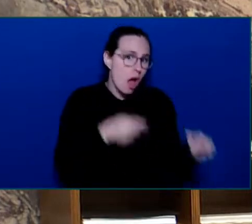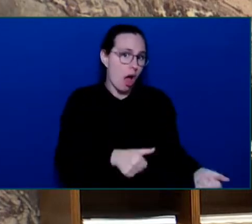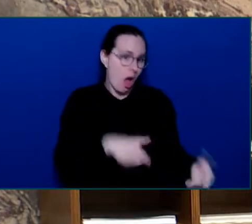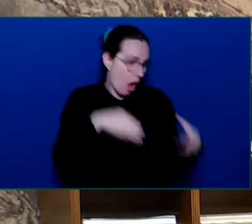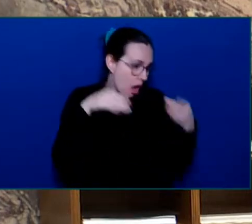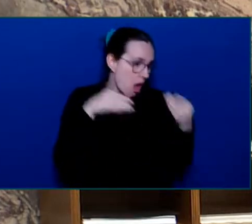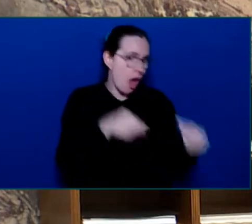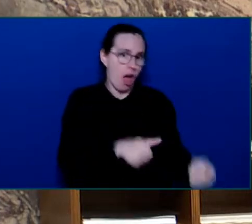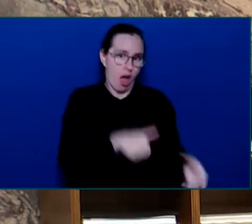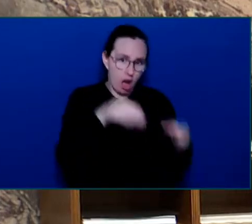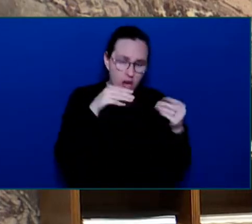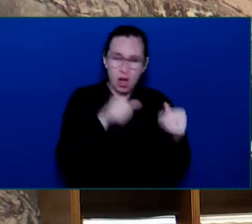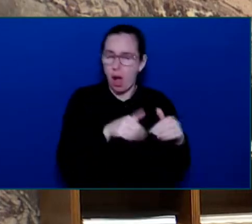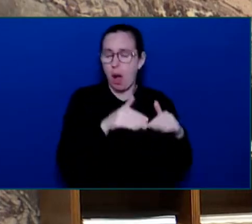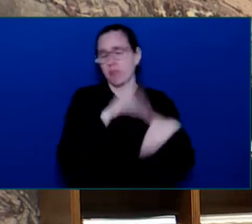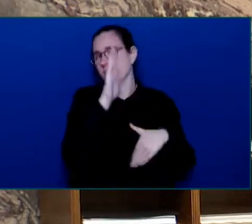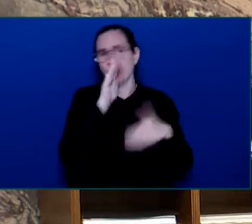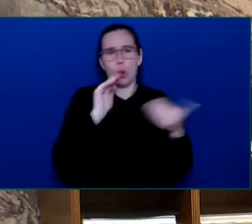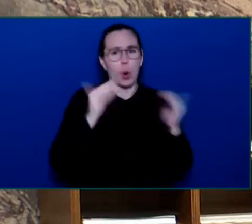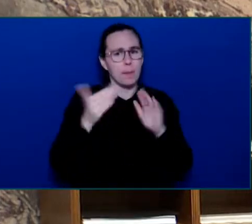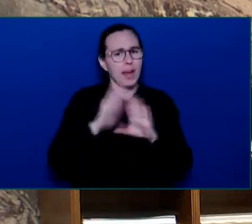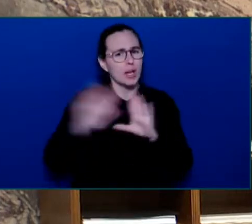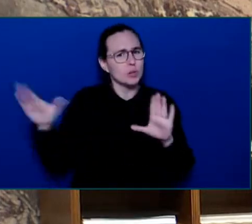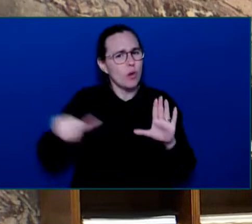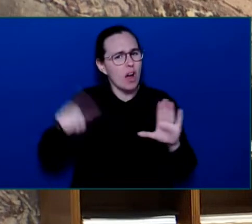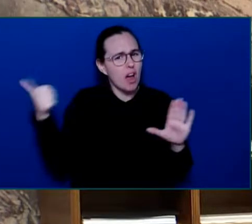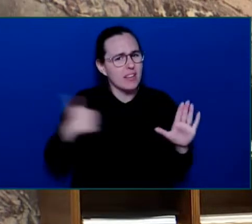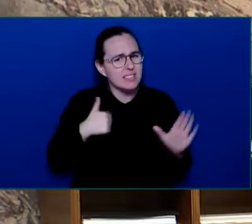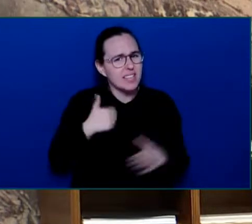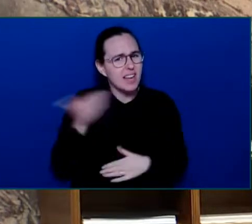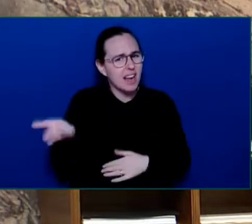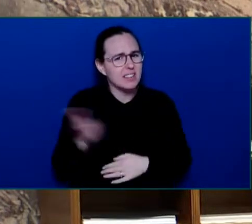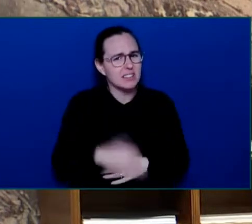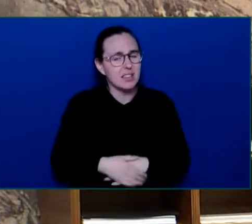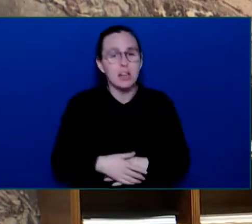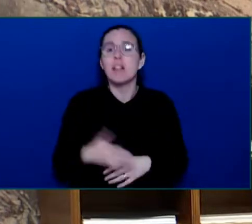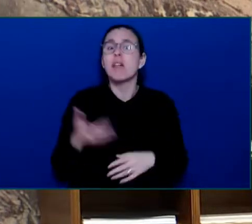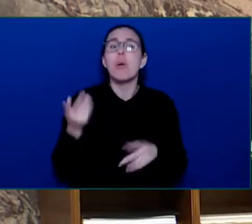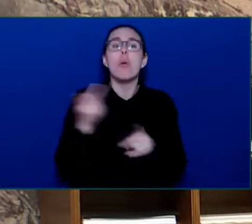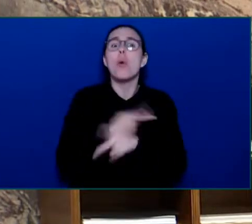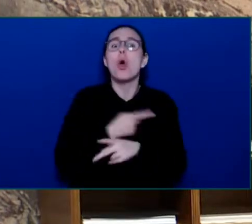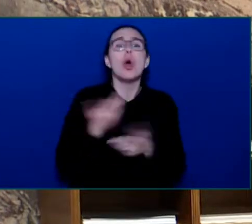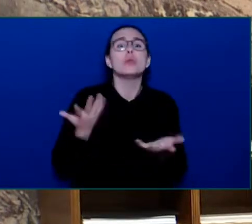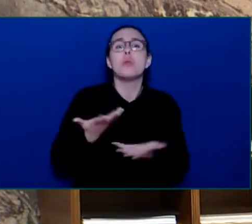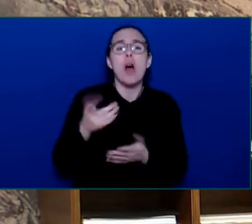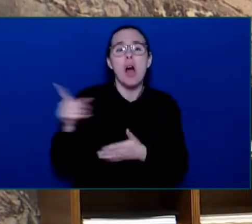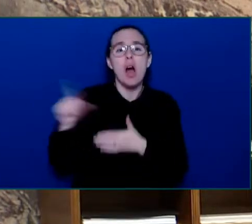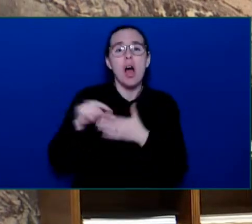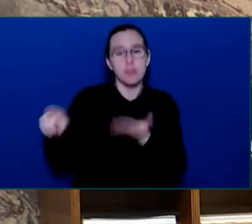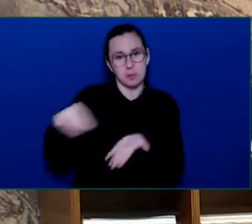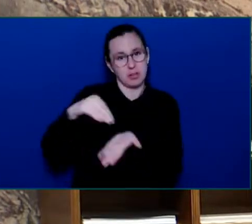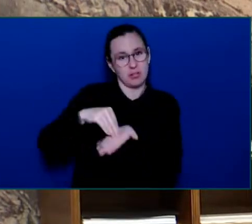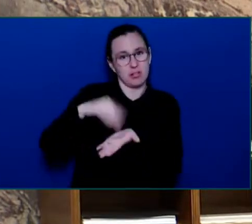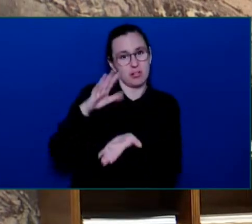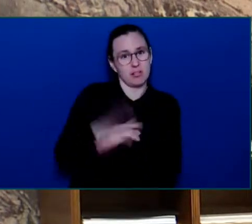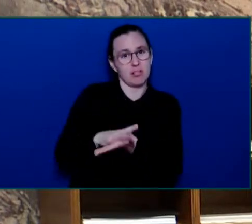the NDP's Clean BC plan will actually shrink the provincial economy by $28 billion.